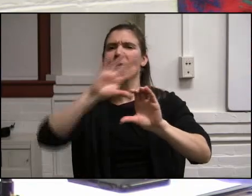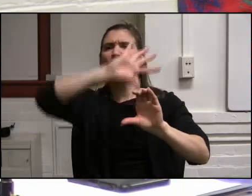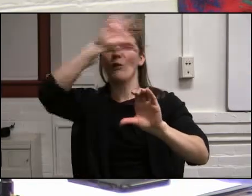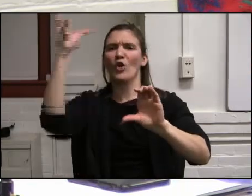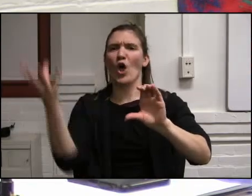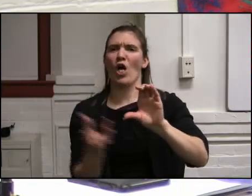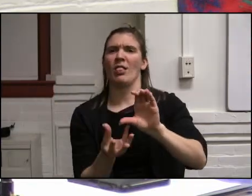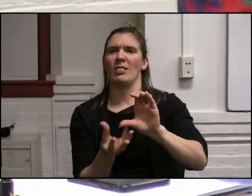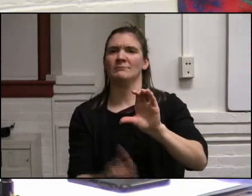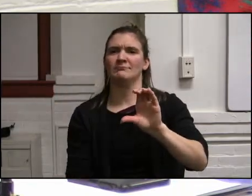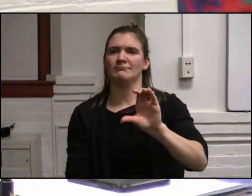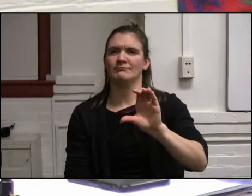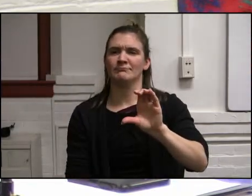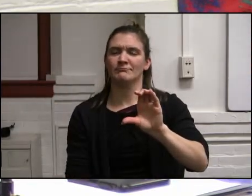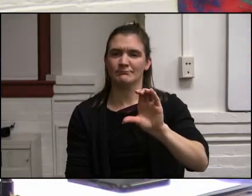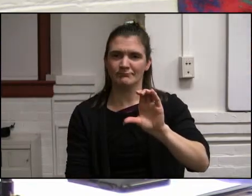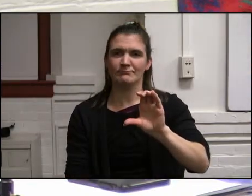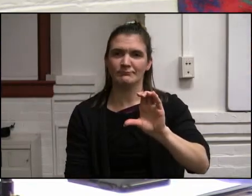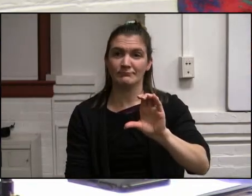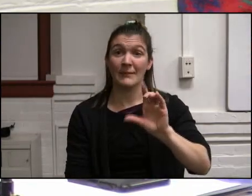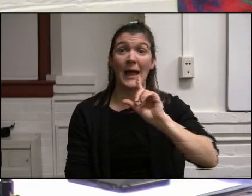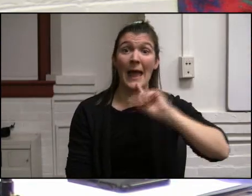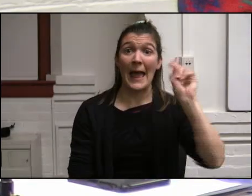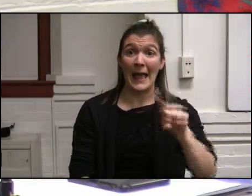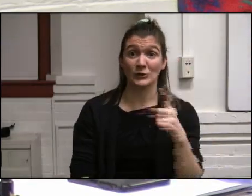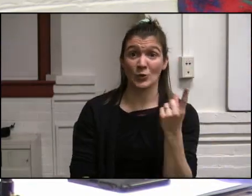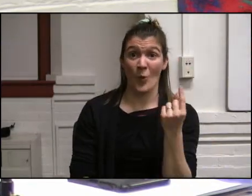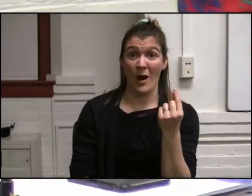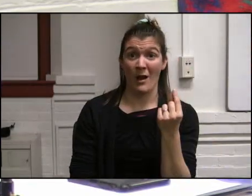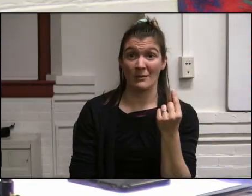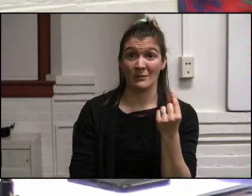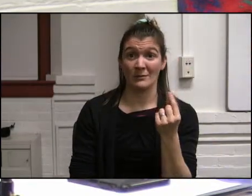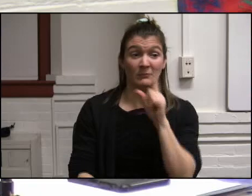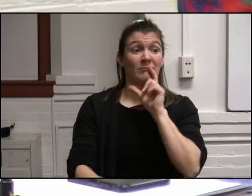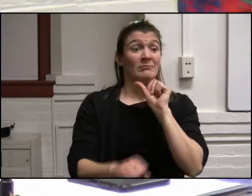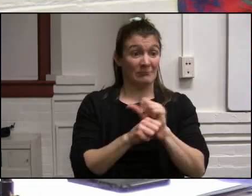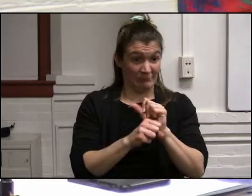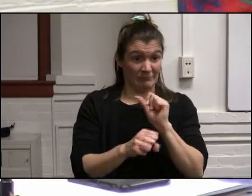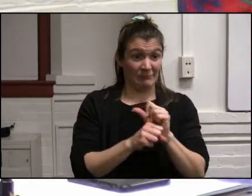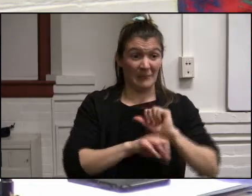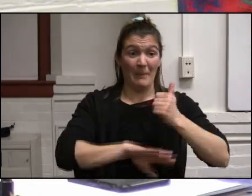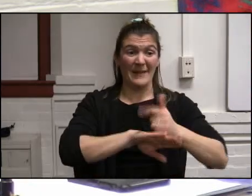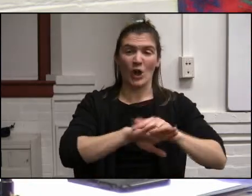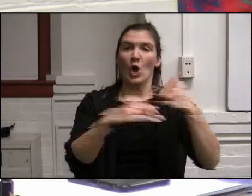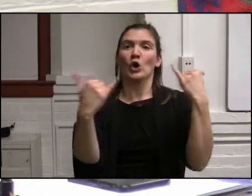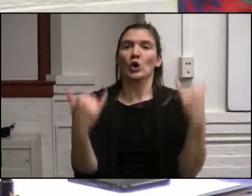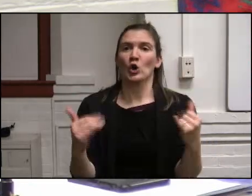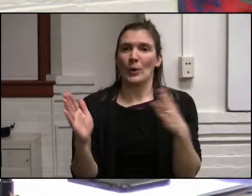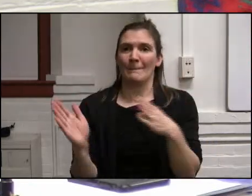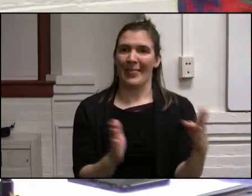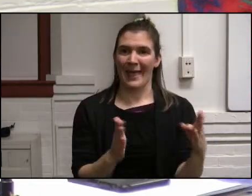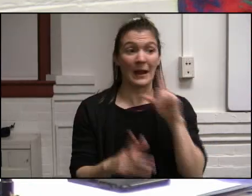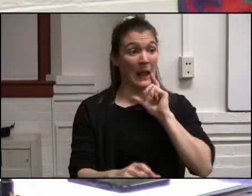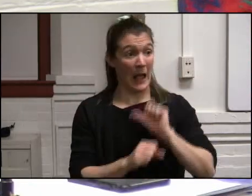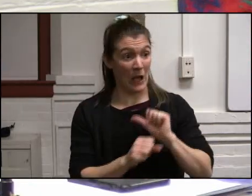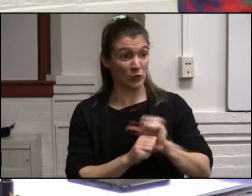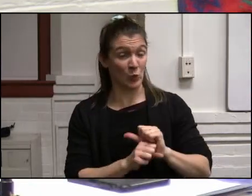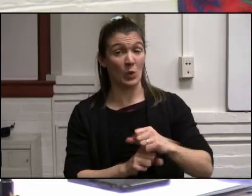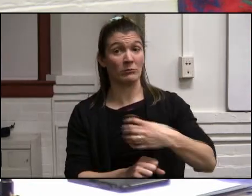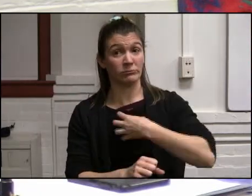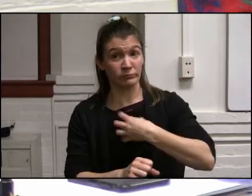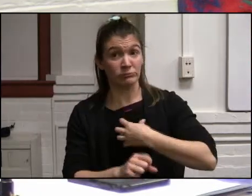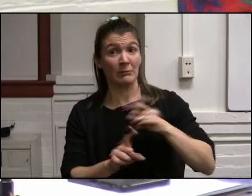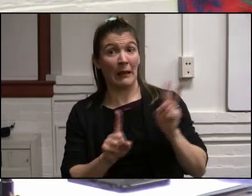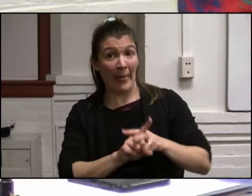has is represented in that funding. The answer is that the actuaries, based on our current plan design, the actuaries